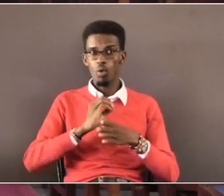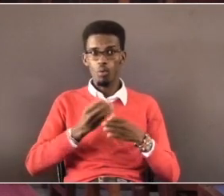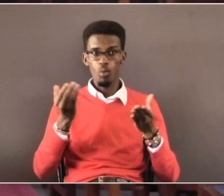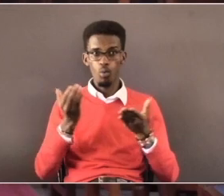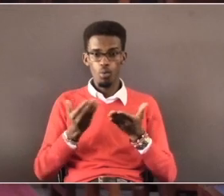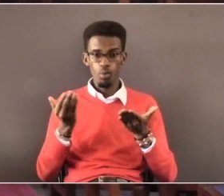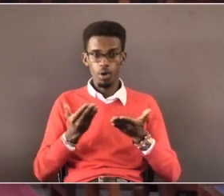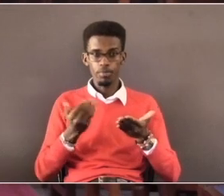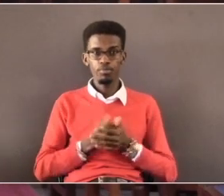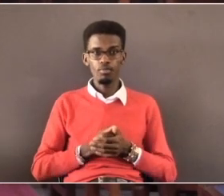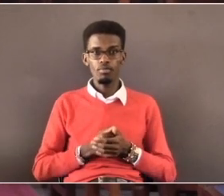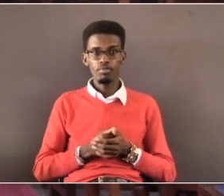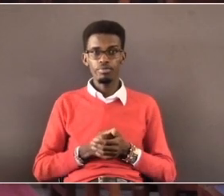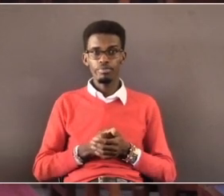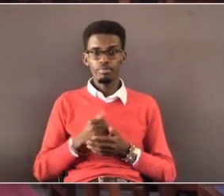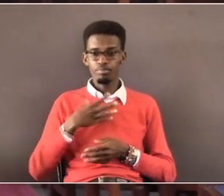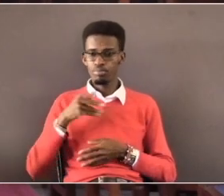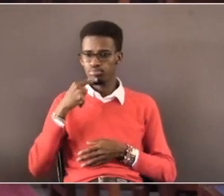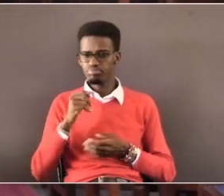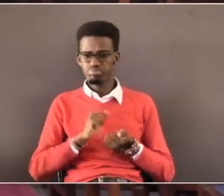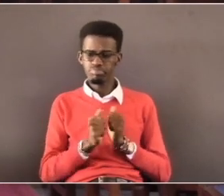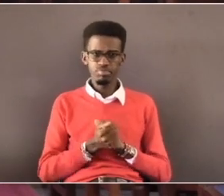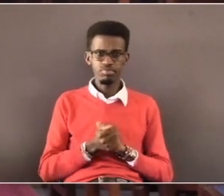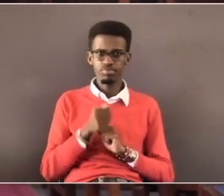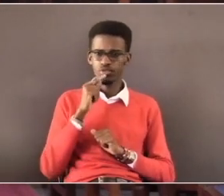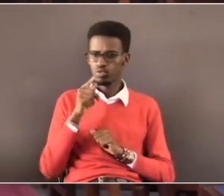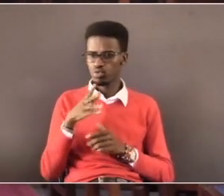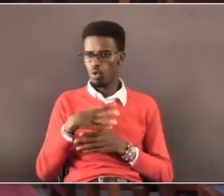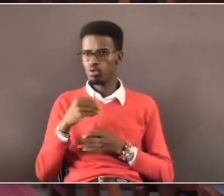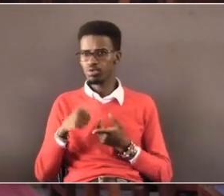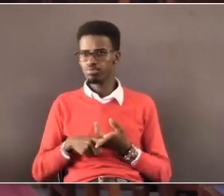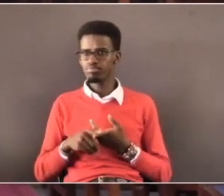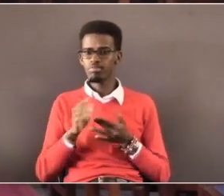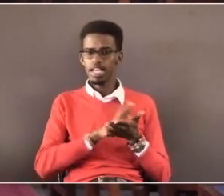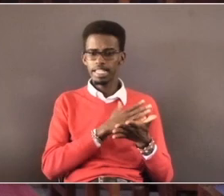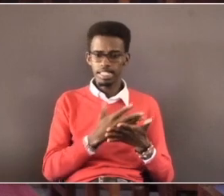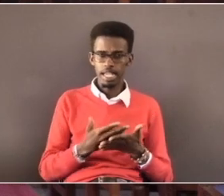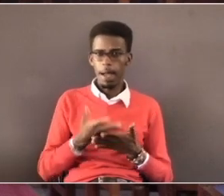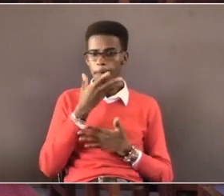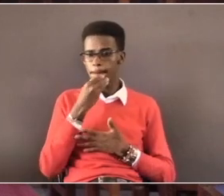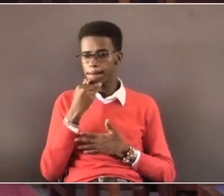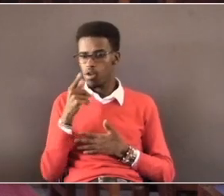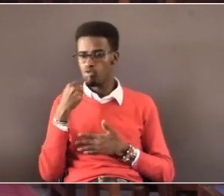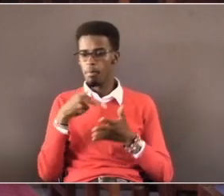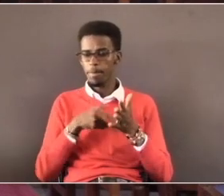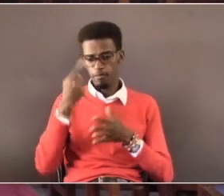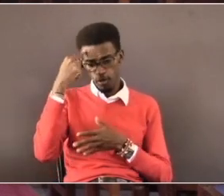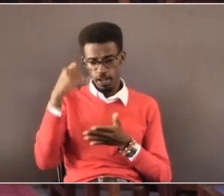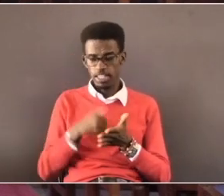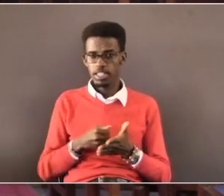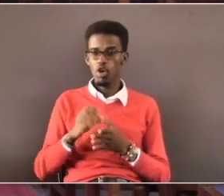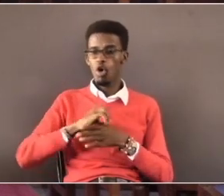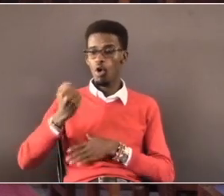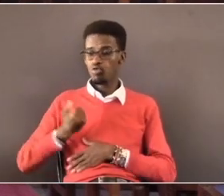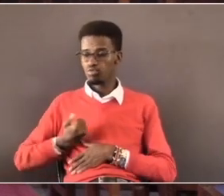is that you split the bill? Are you going to split the bill? Is the man going to pay for it? Is the lady